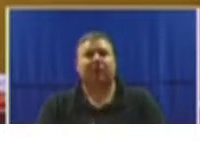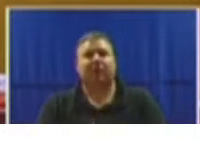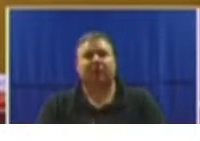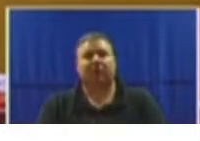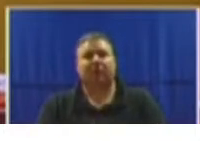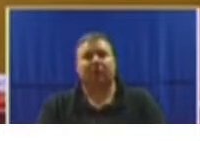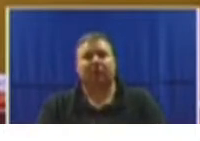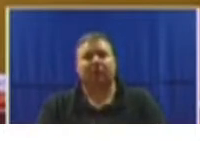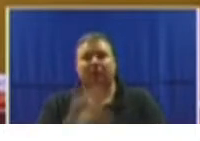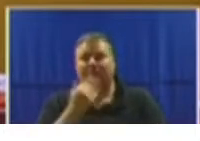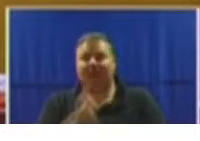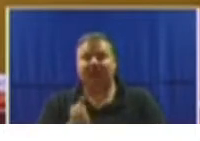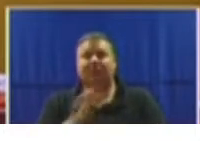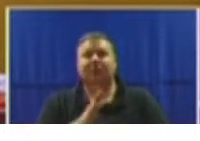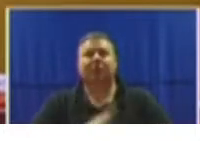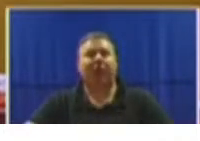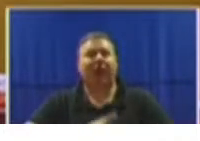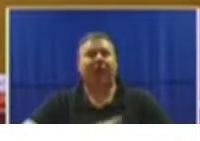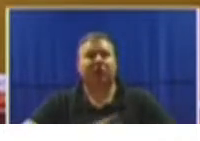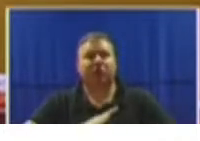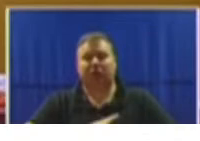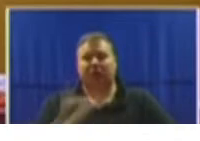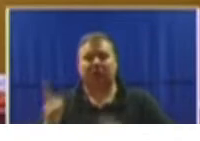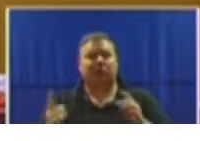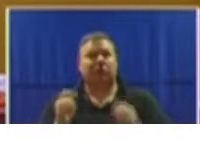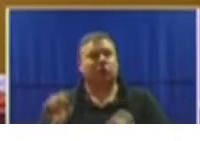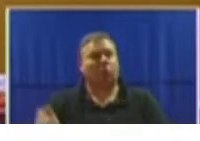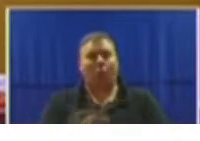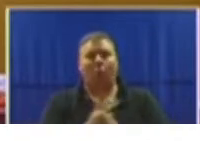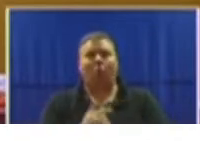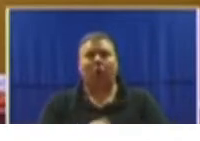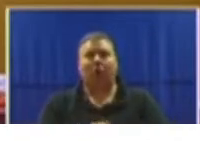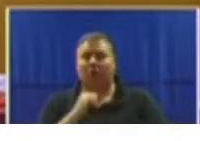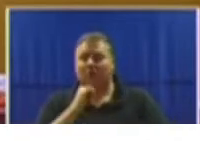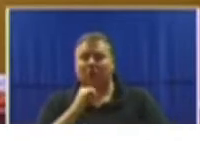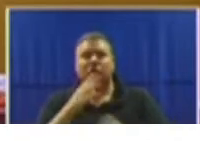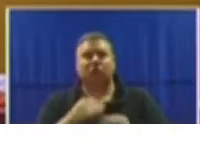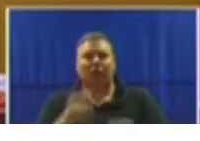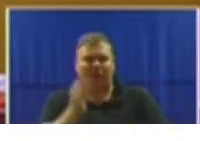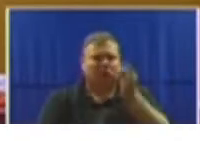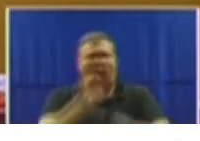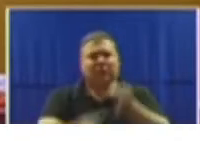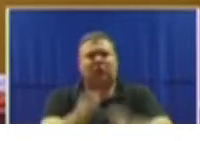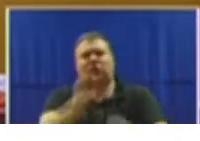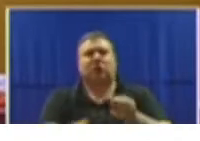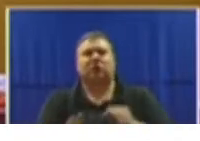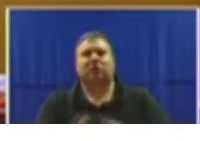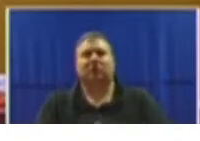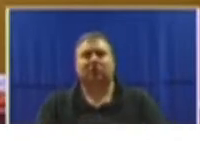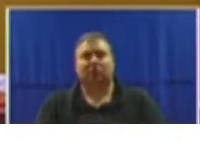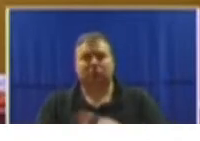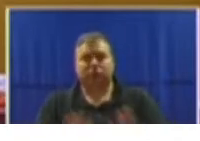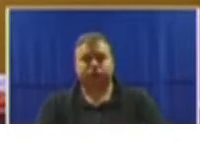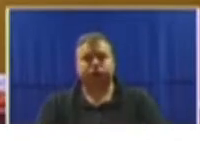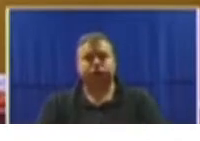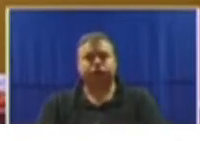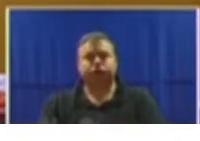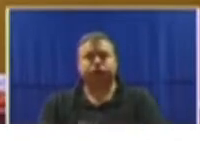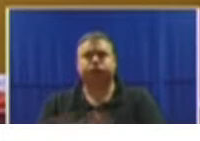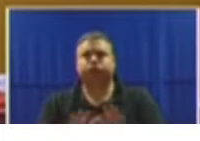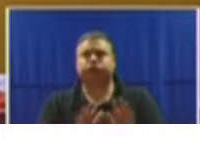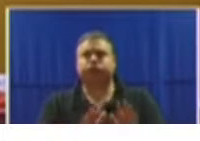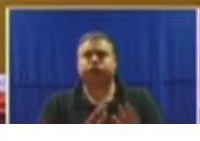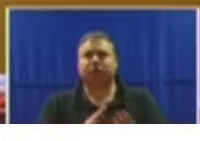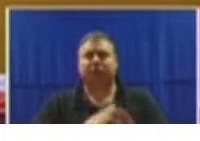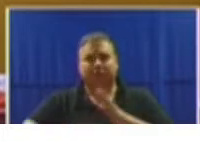Please be patient with one another and let's stop being judgmental. Just bear with me. For now, I am